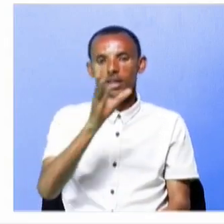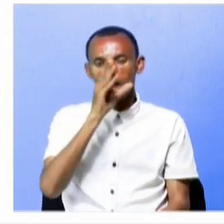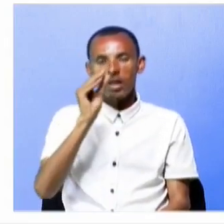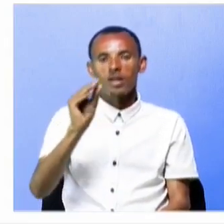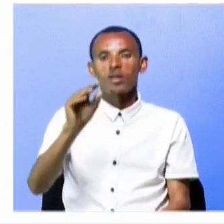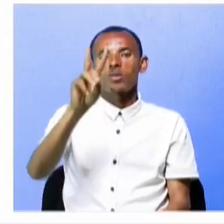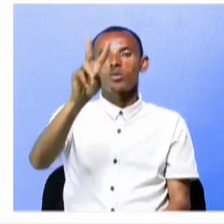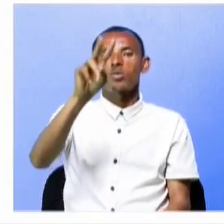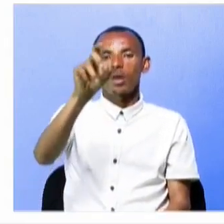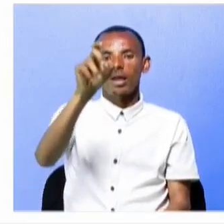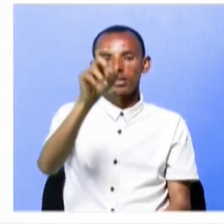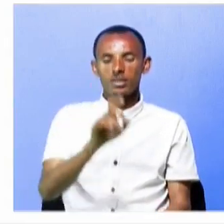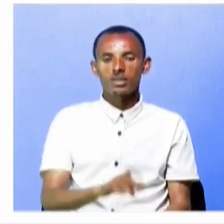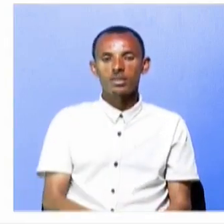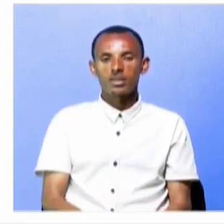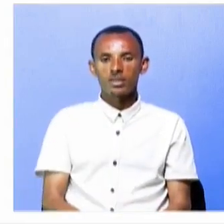2x.